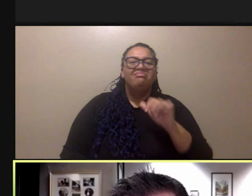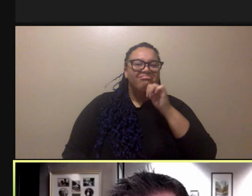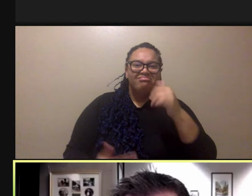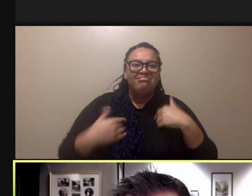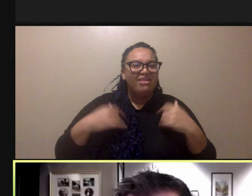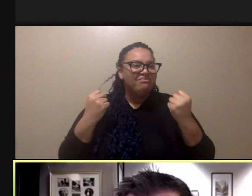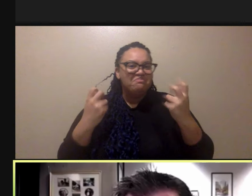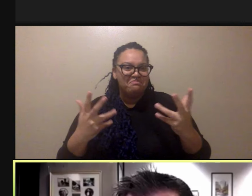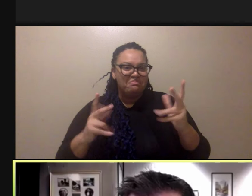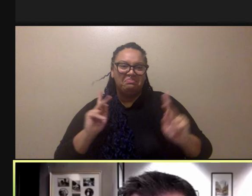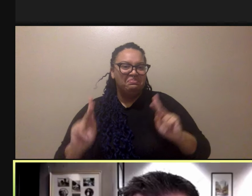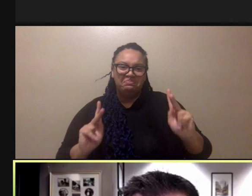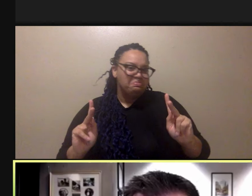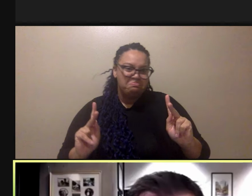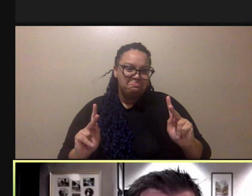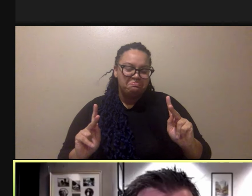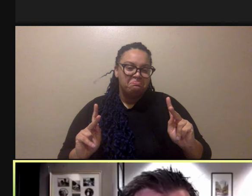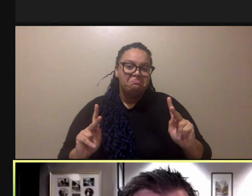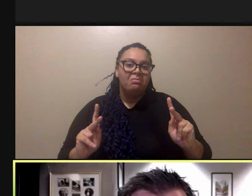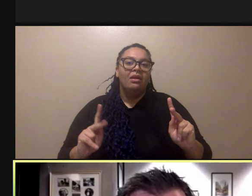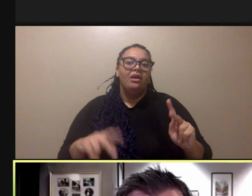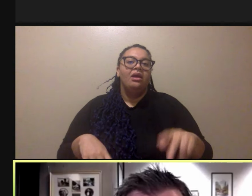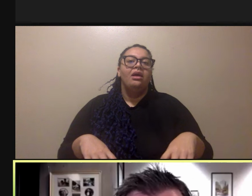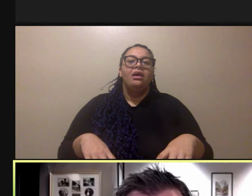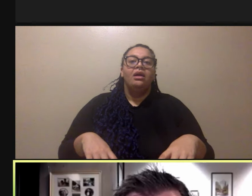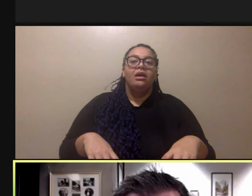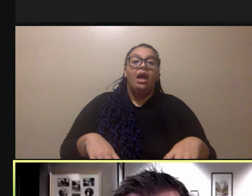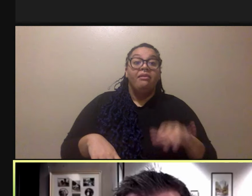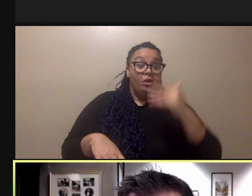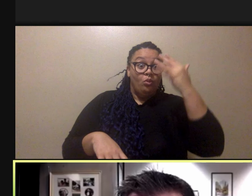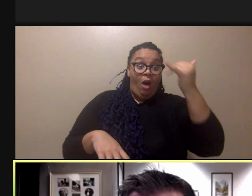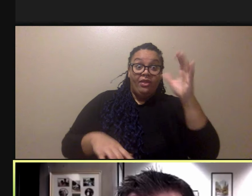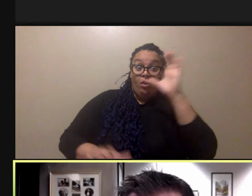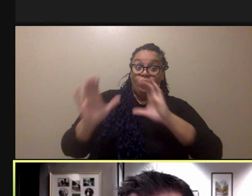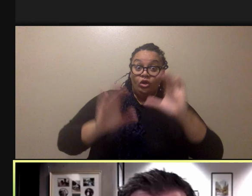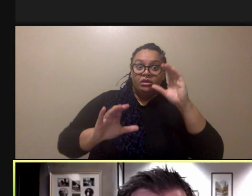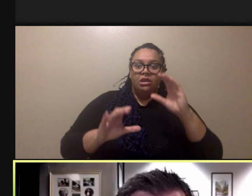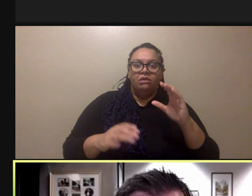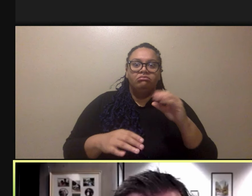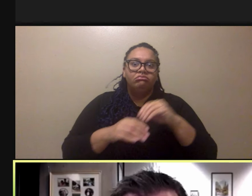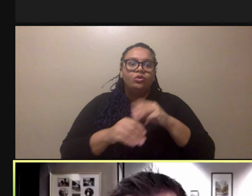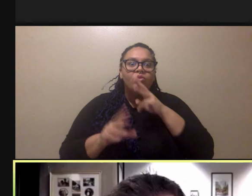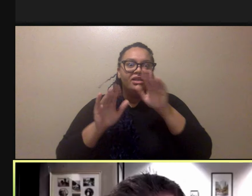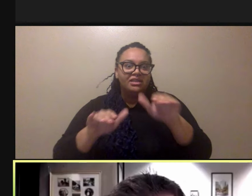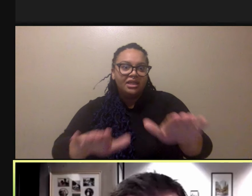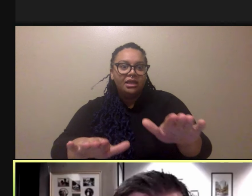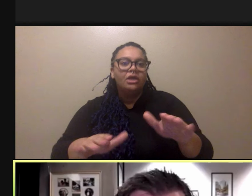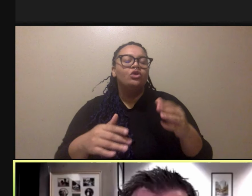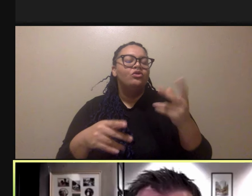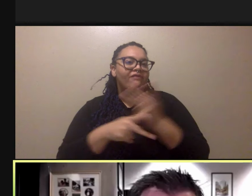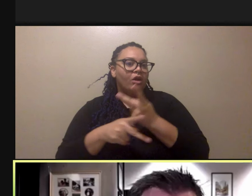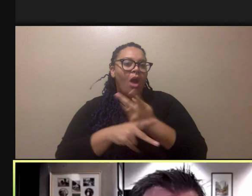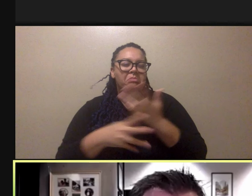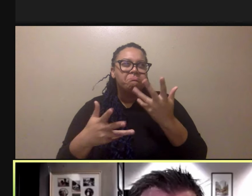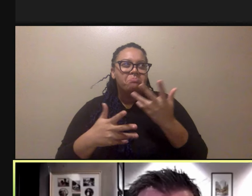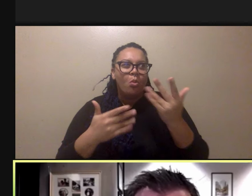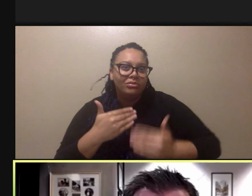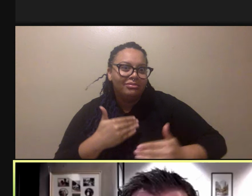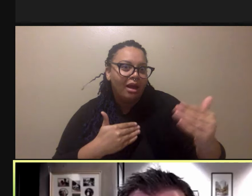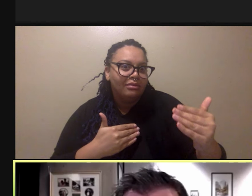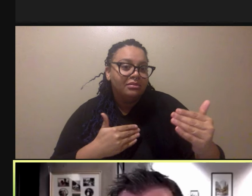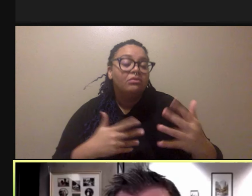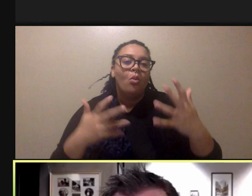people. That was the reason why it was looking to the sea to develop its economics, because it didn't have enough labor in its country to really grow its economy all